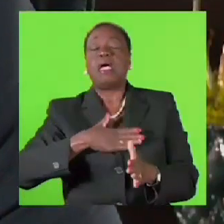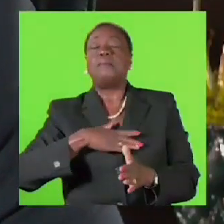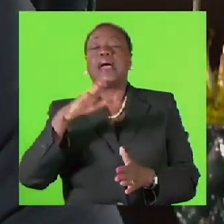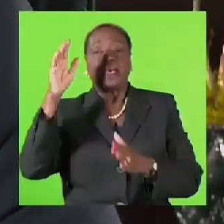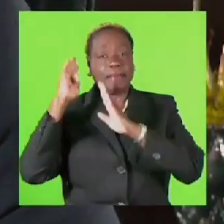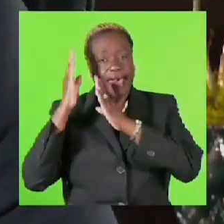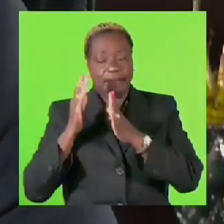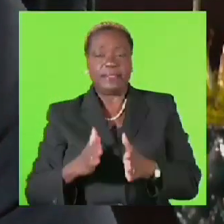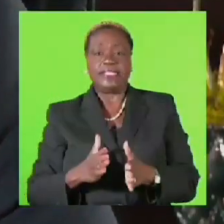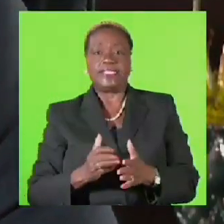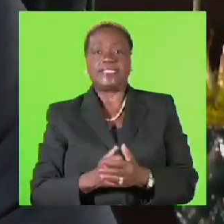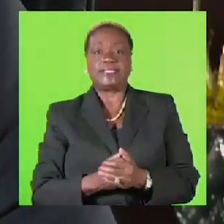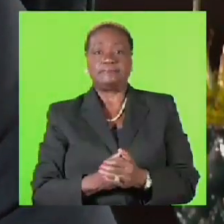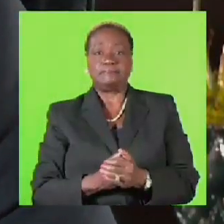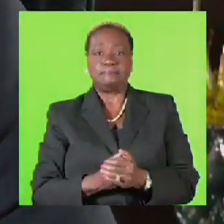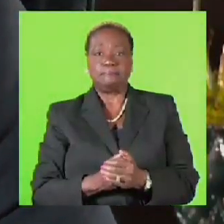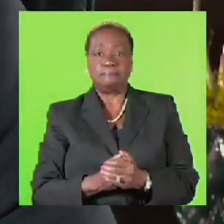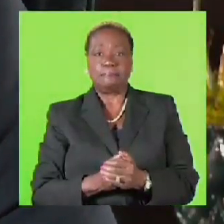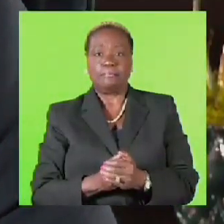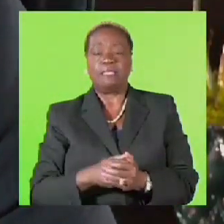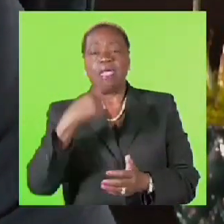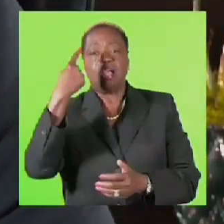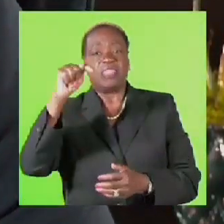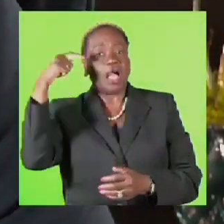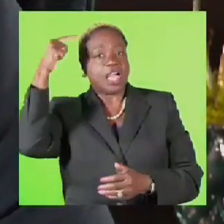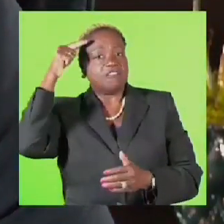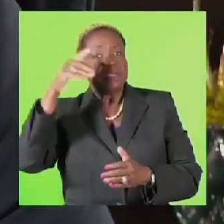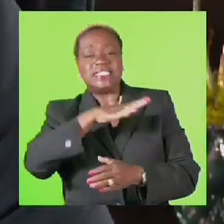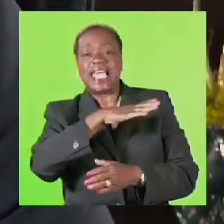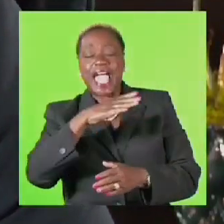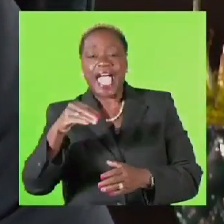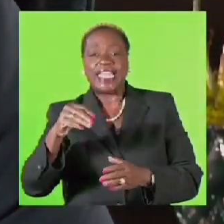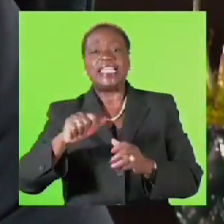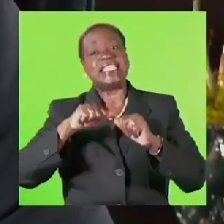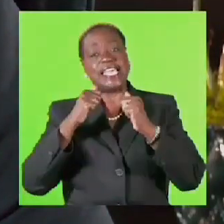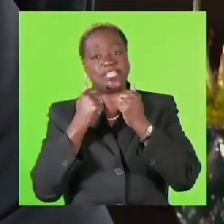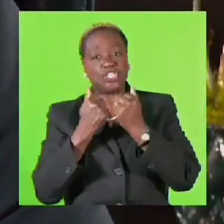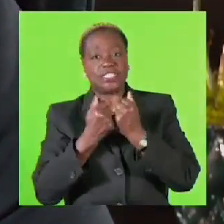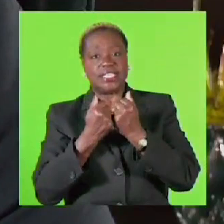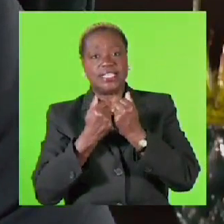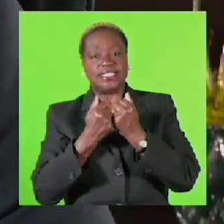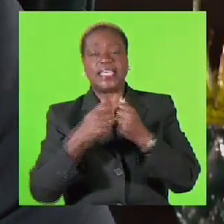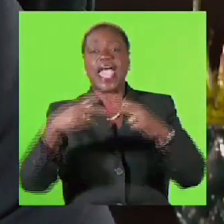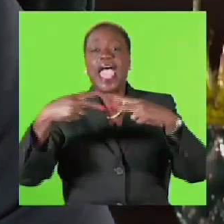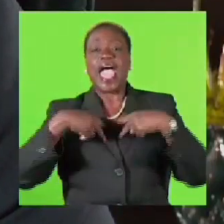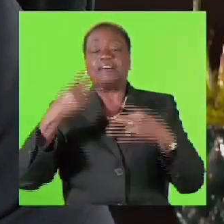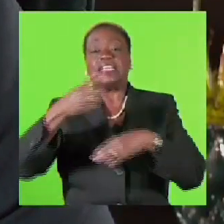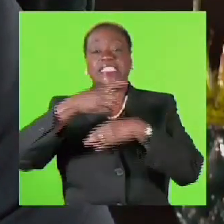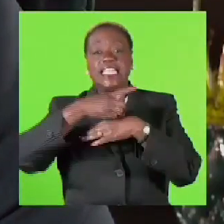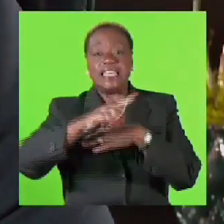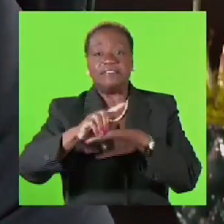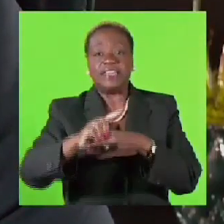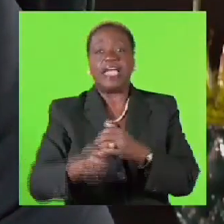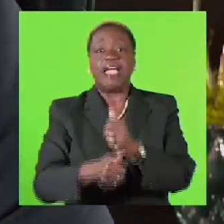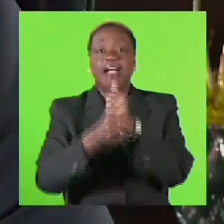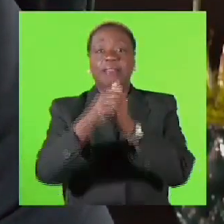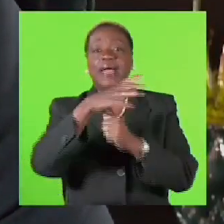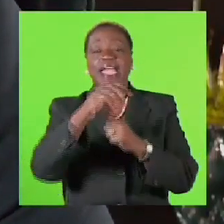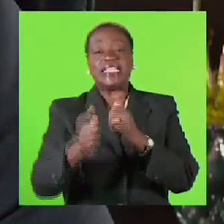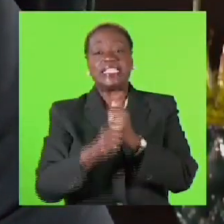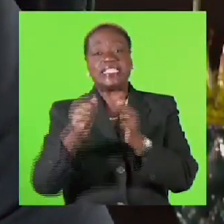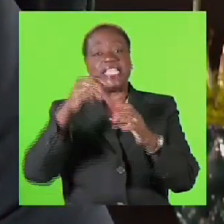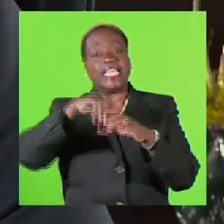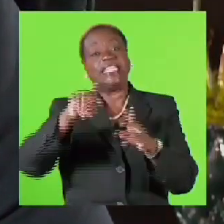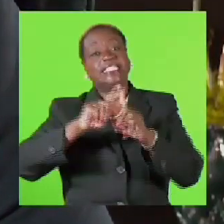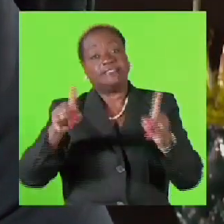My fellow Bahamians, the government and its agencies have delivered aid and